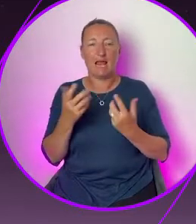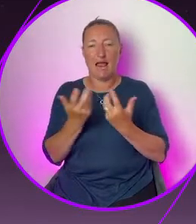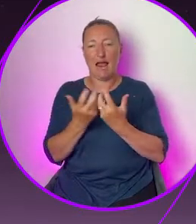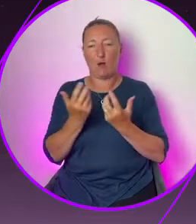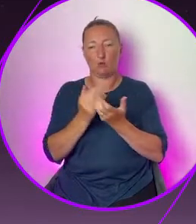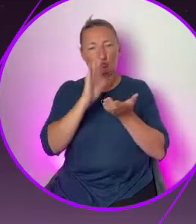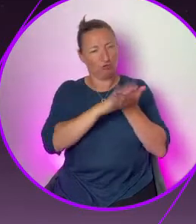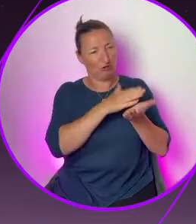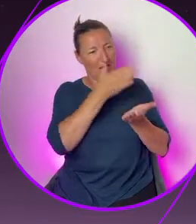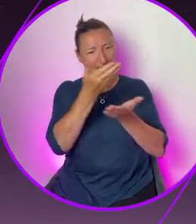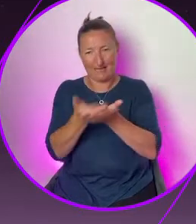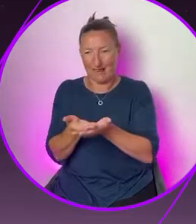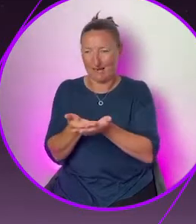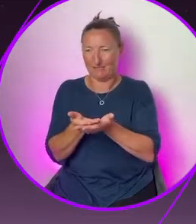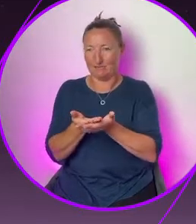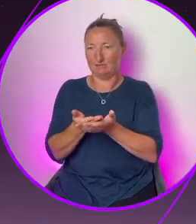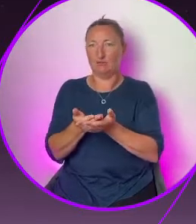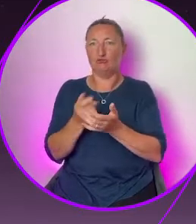concepts, and